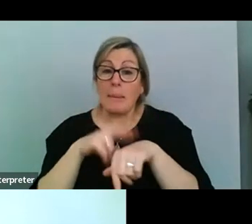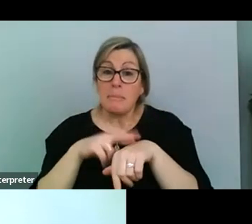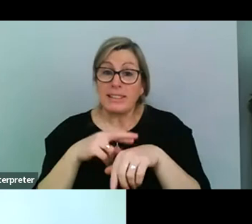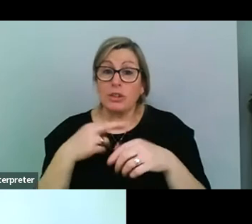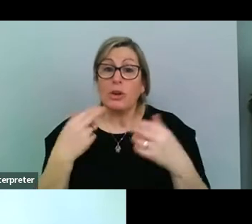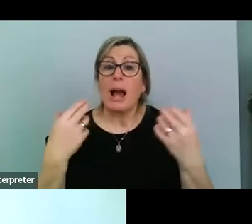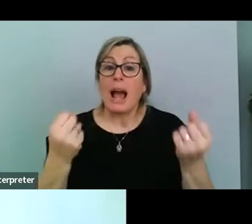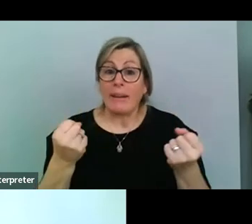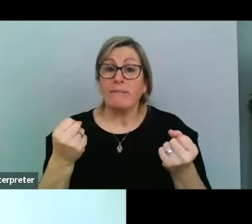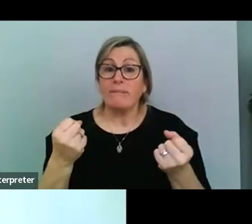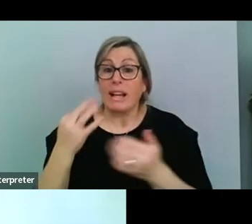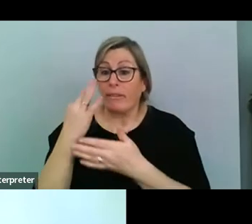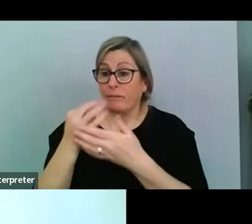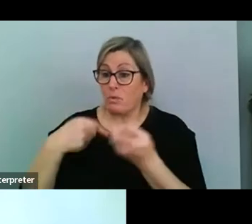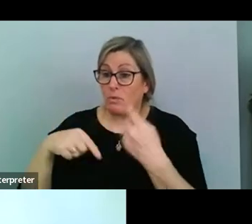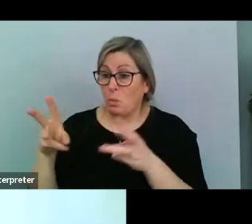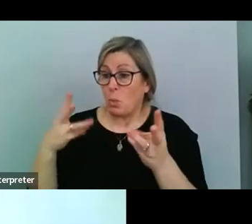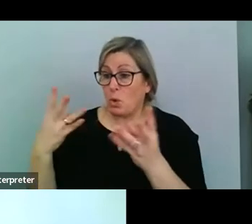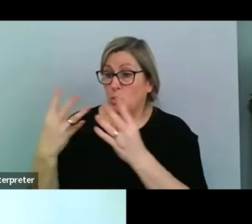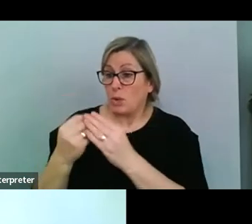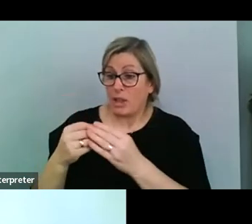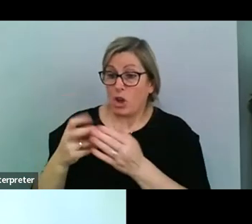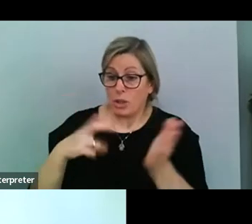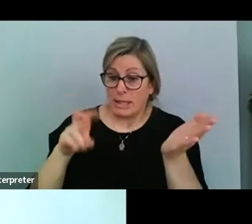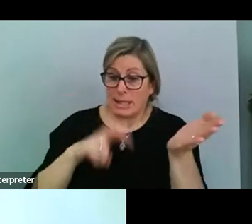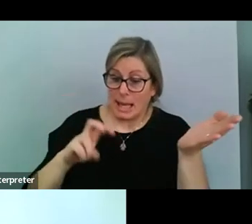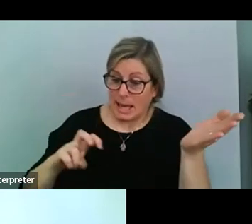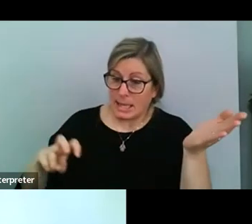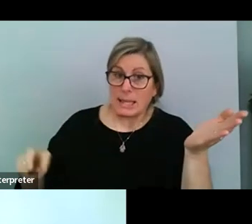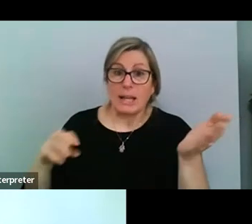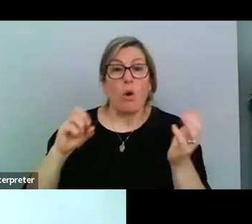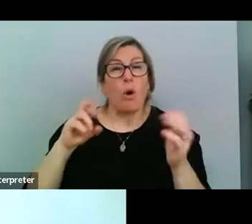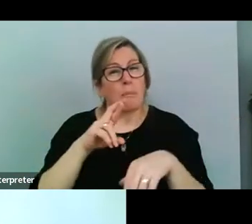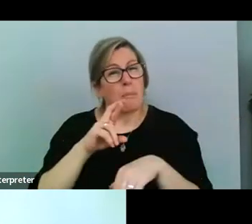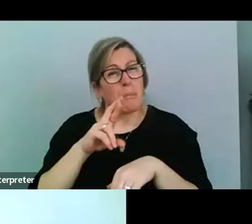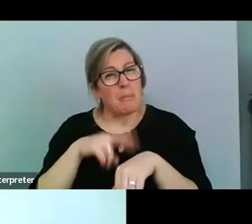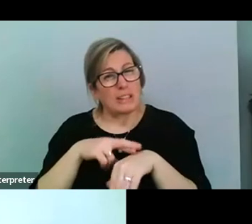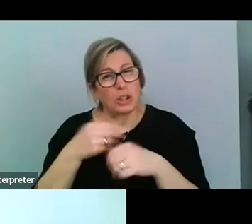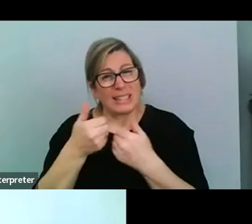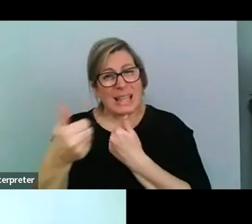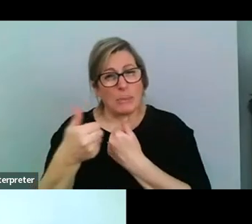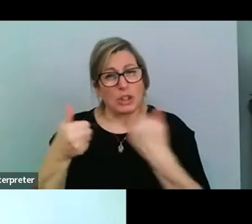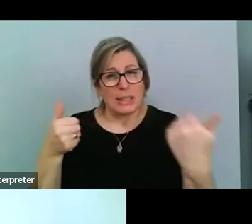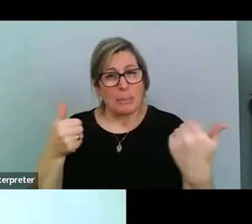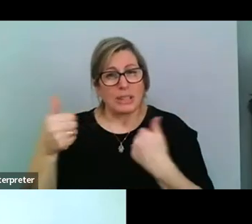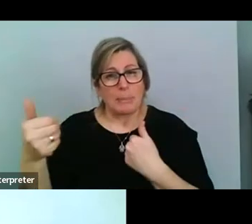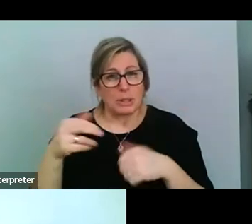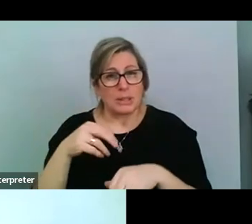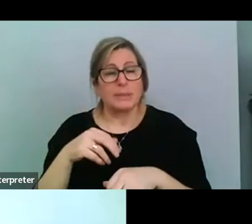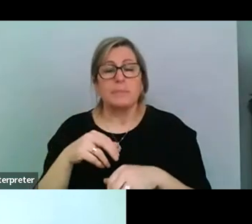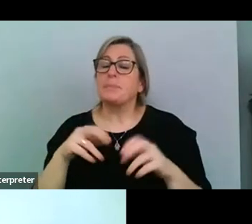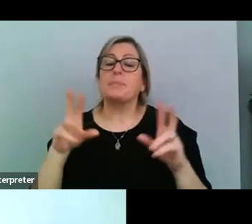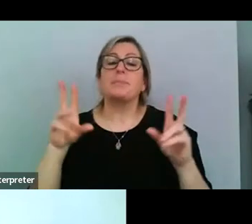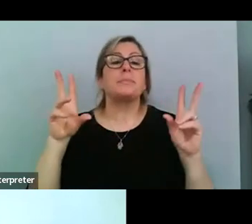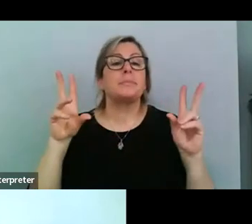on a submission, or is it better for everyone to make their own submission? So just on the method of submission, no, I